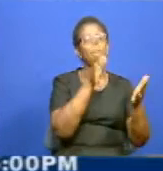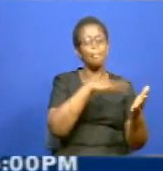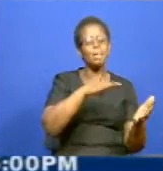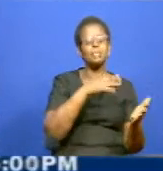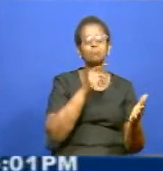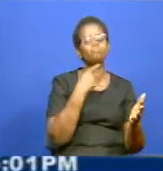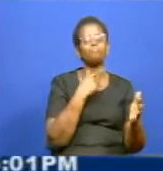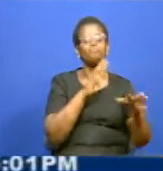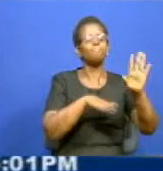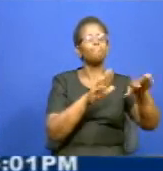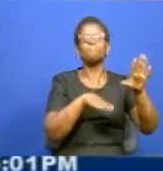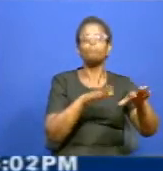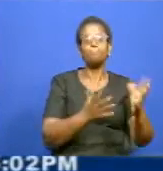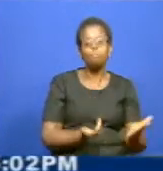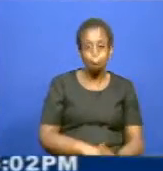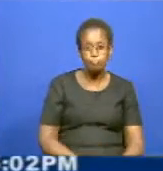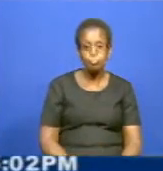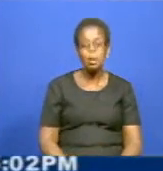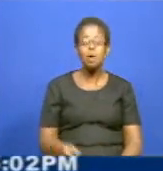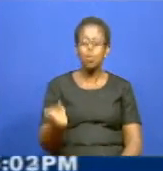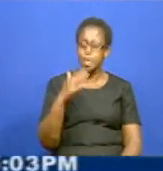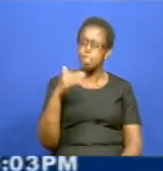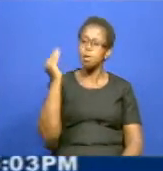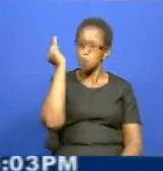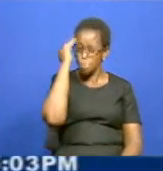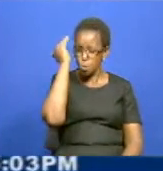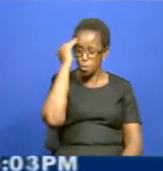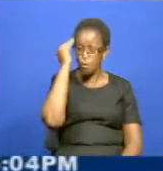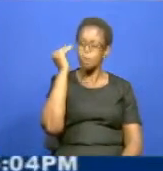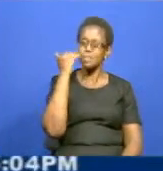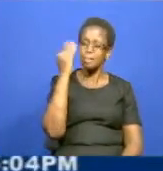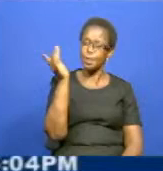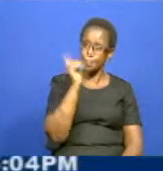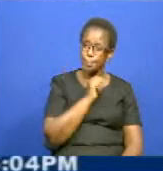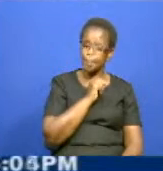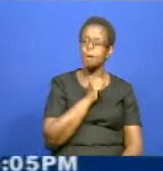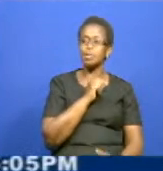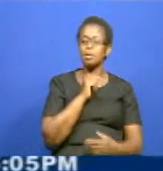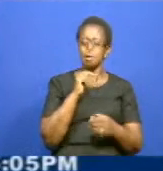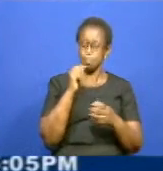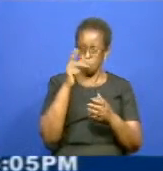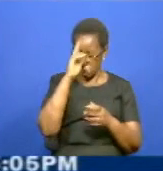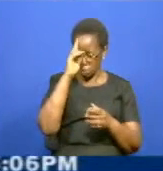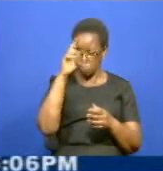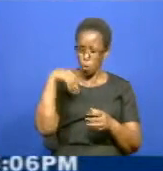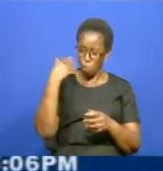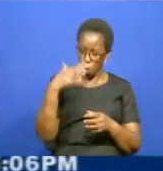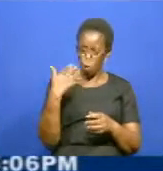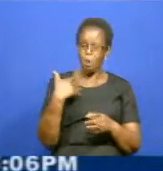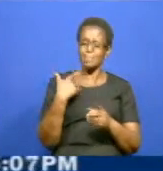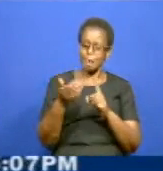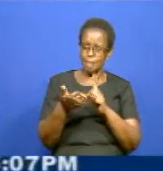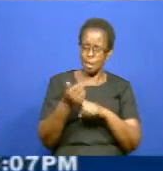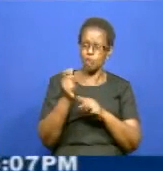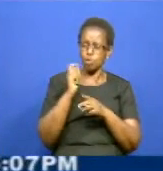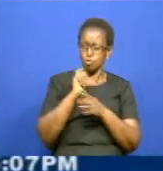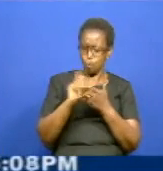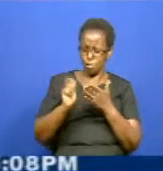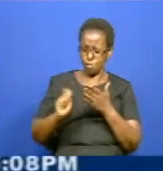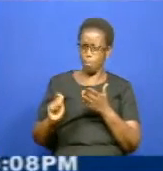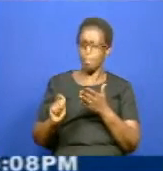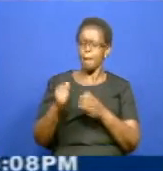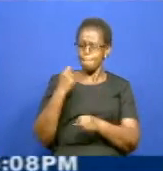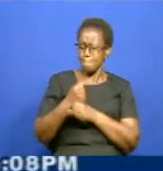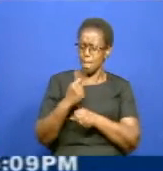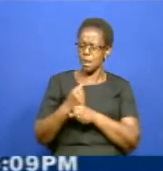Speaker, police being given uniform that is made centrally with particular features